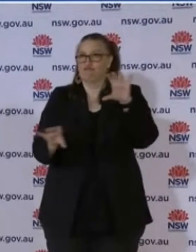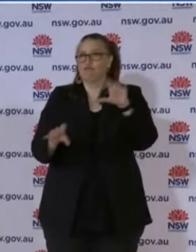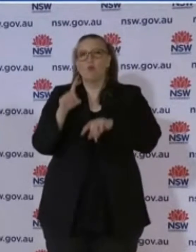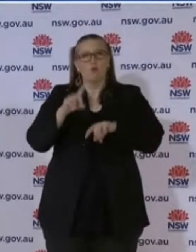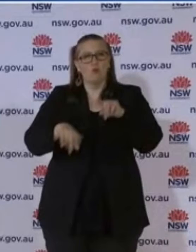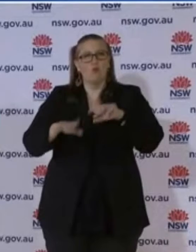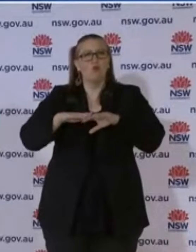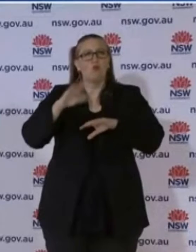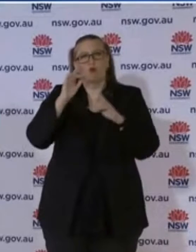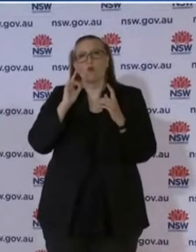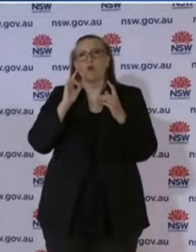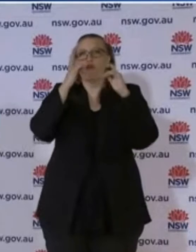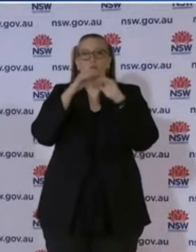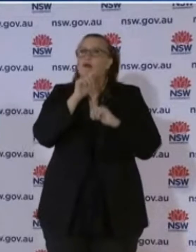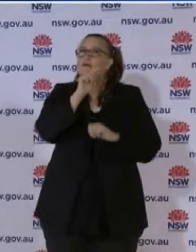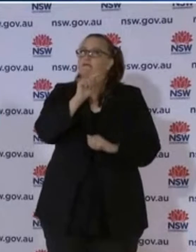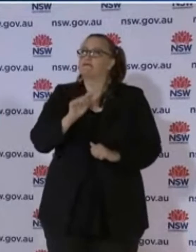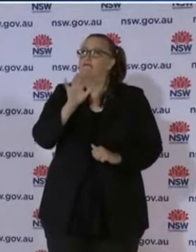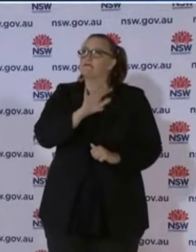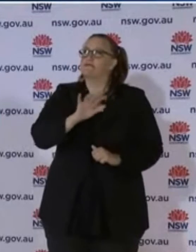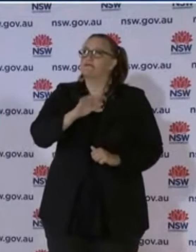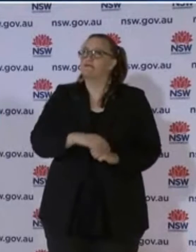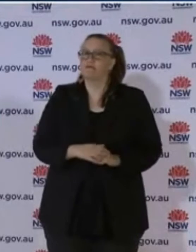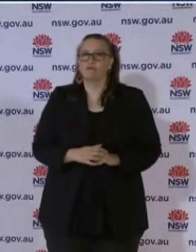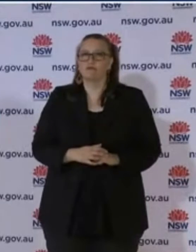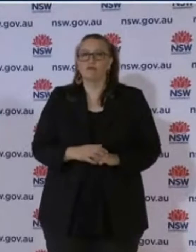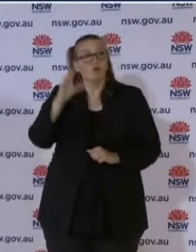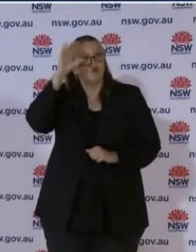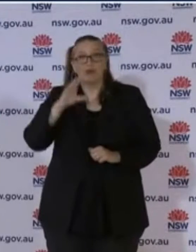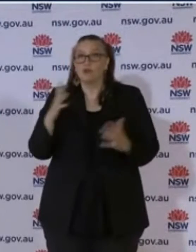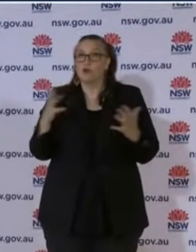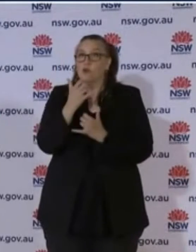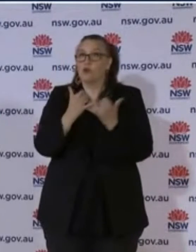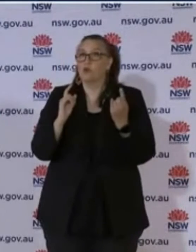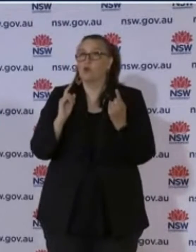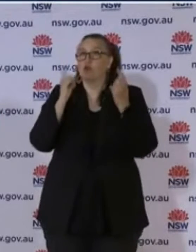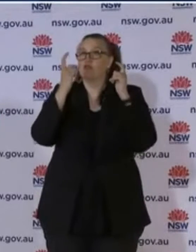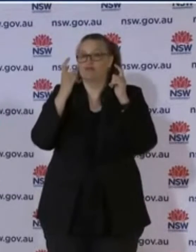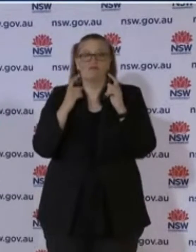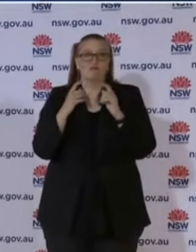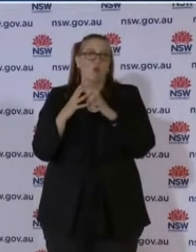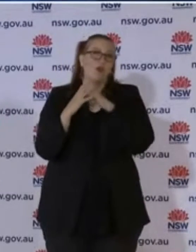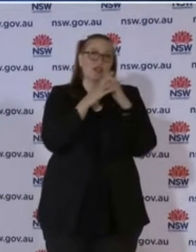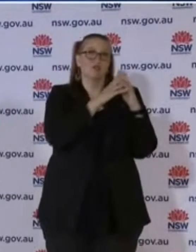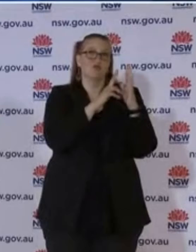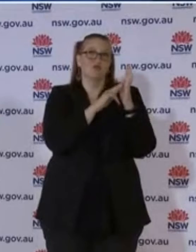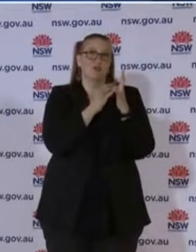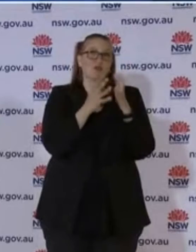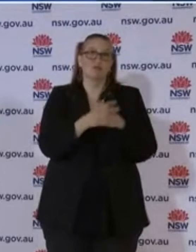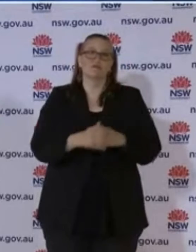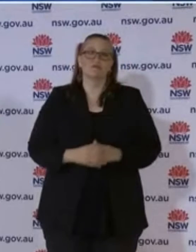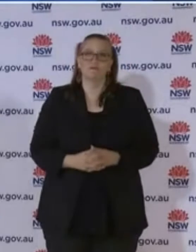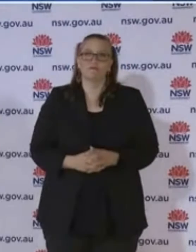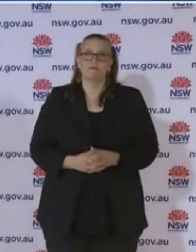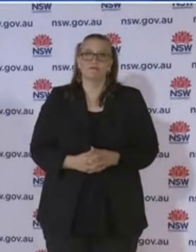concern in regional New South Wales. At this stage, as we said, double dose 70%, which will give us all freedoms.